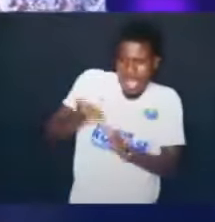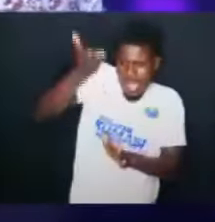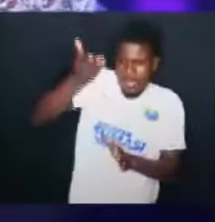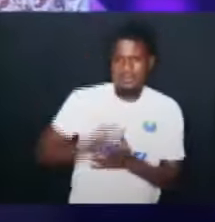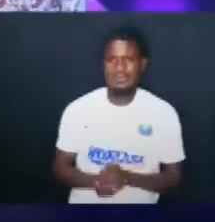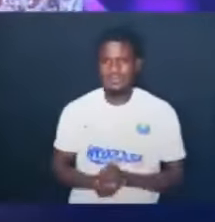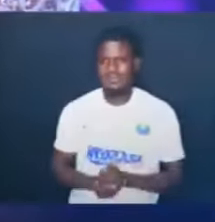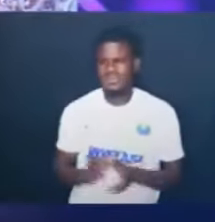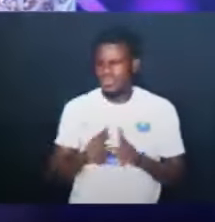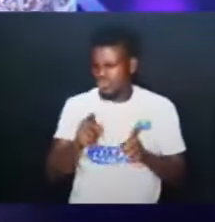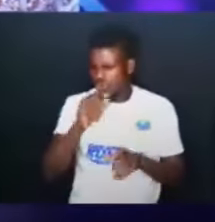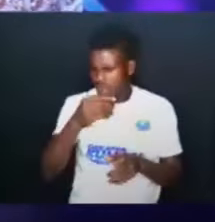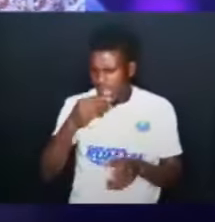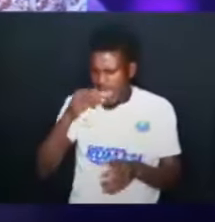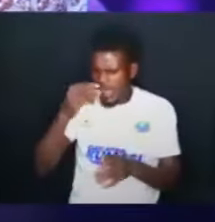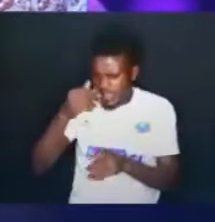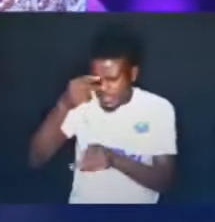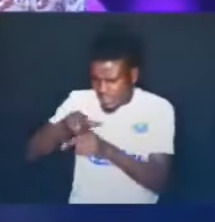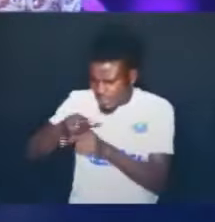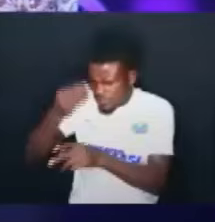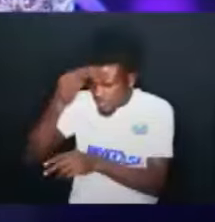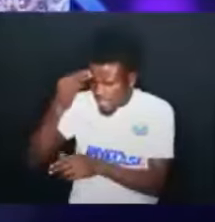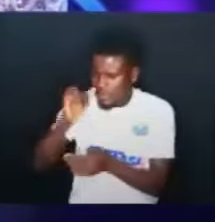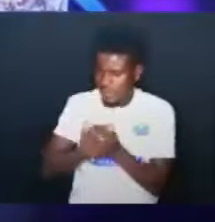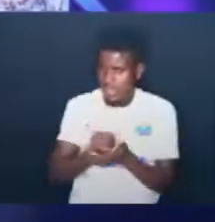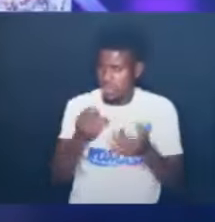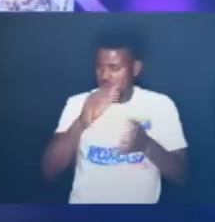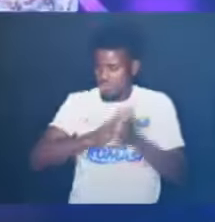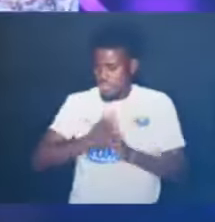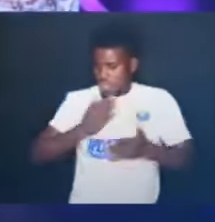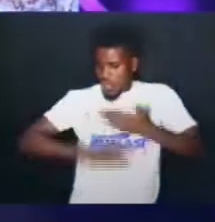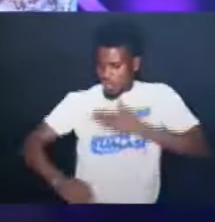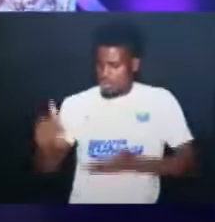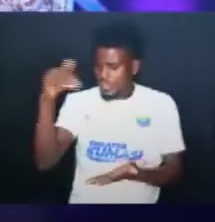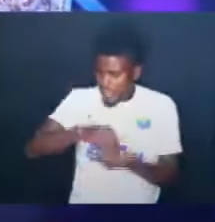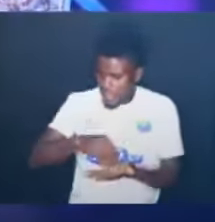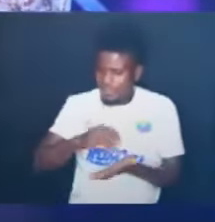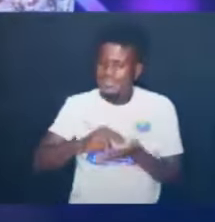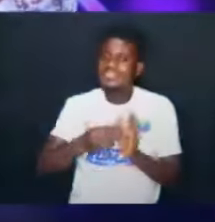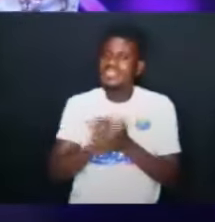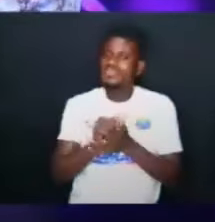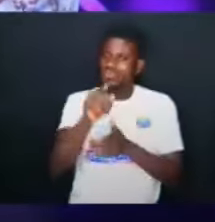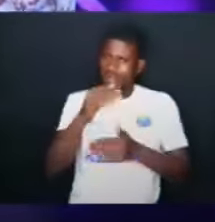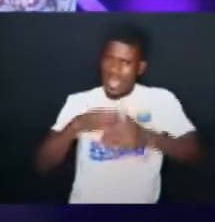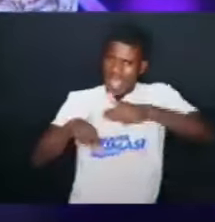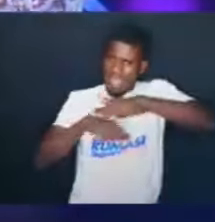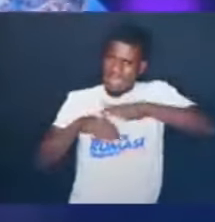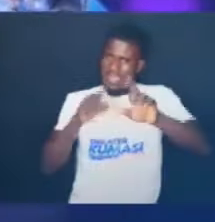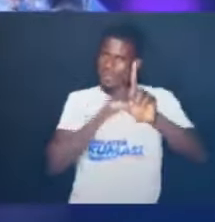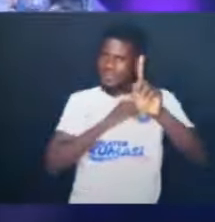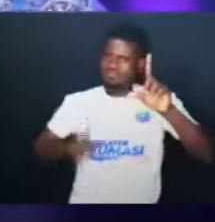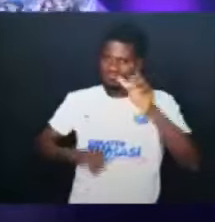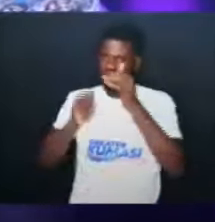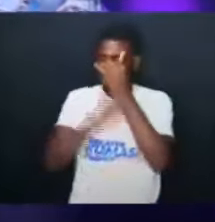us to have the consciousness that by being born again, we come under the lordship of Christ.